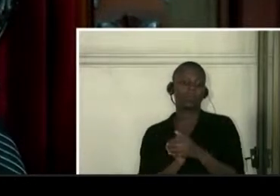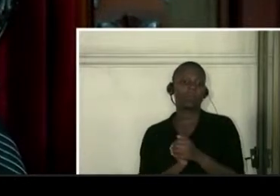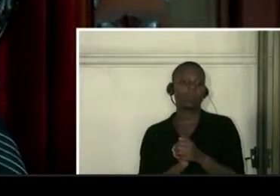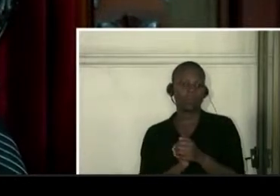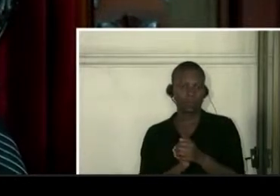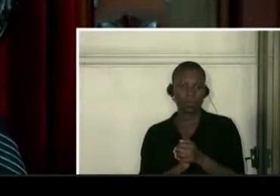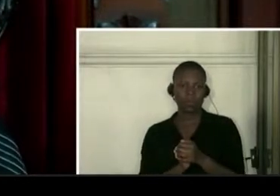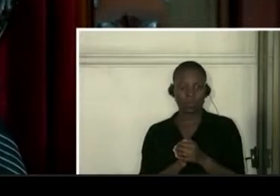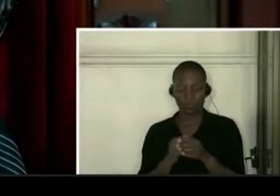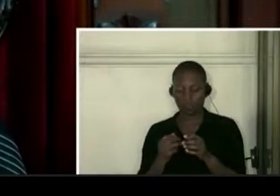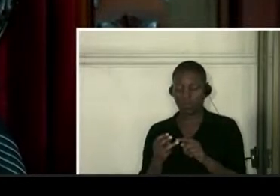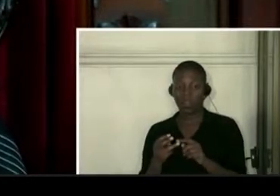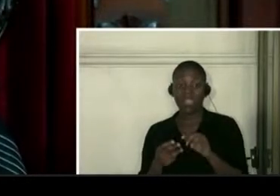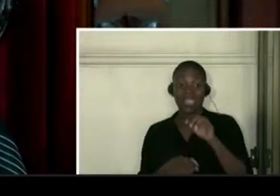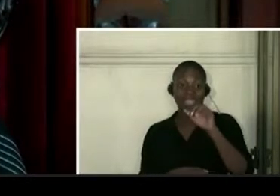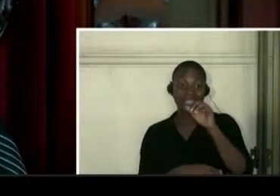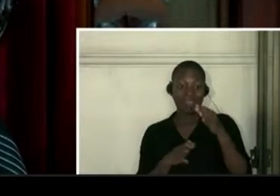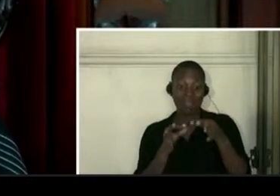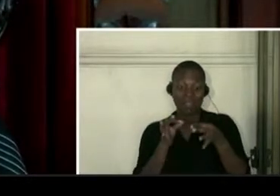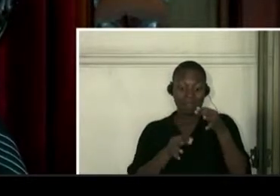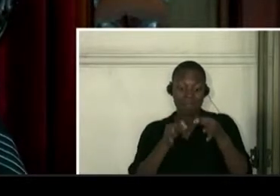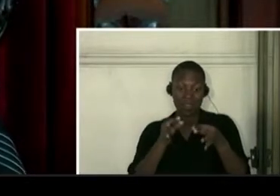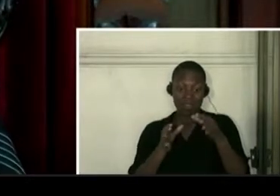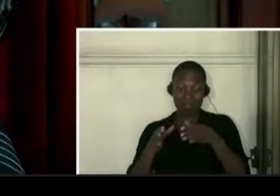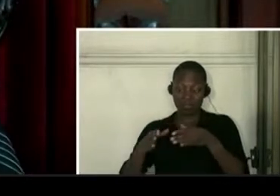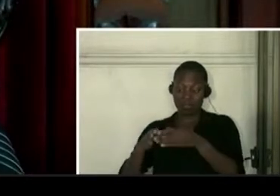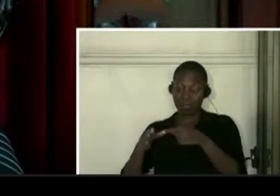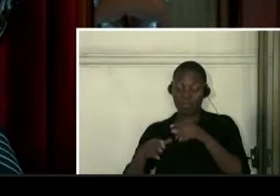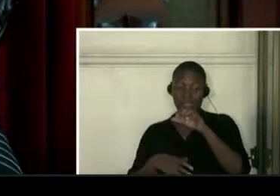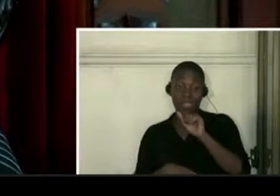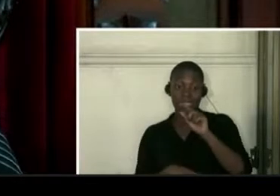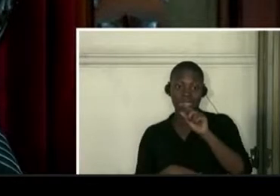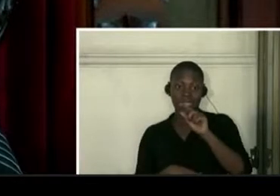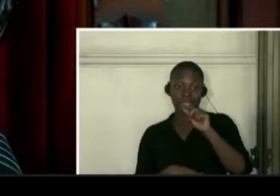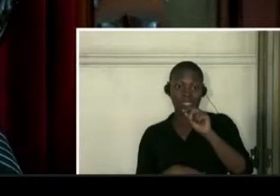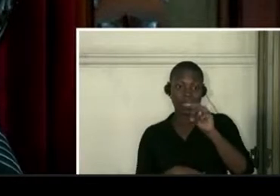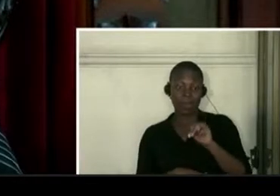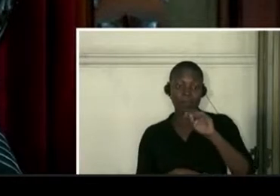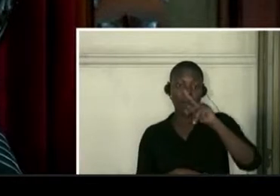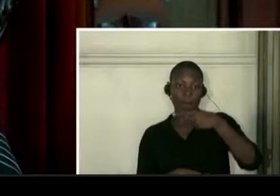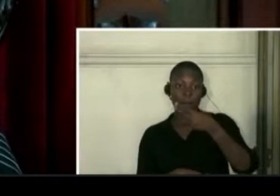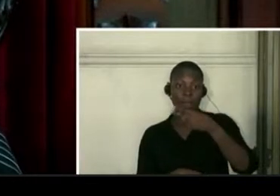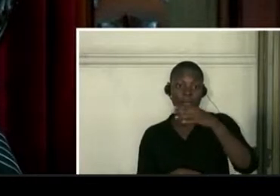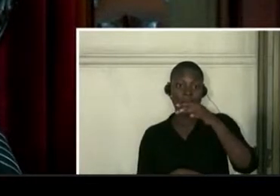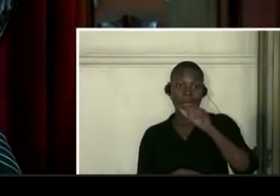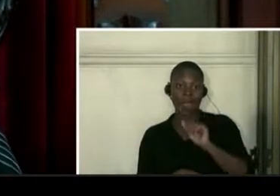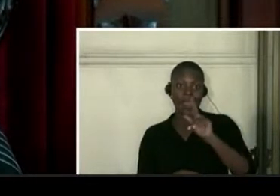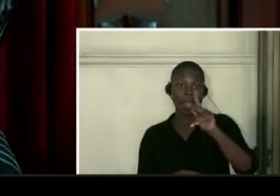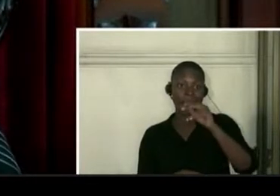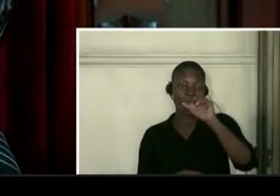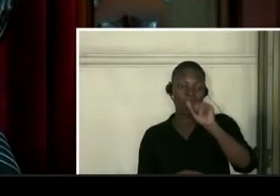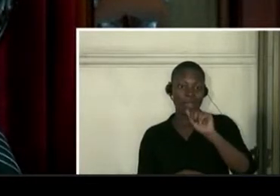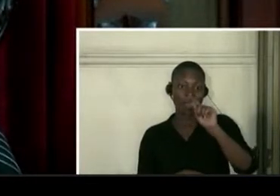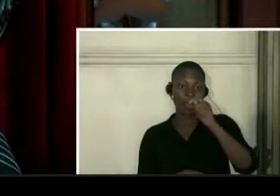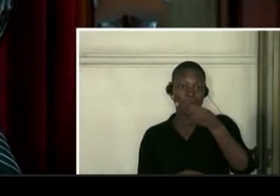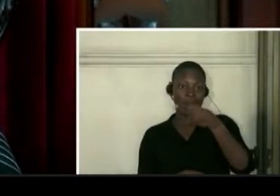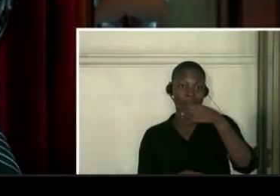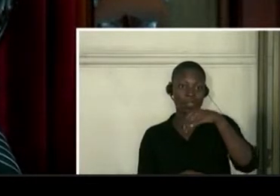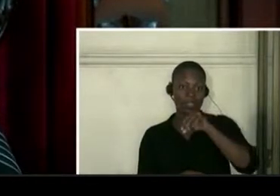a member of ATM, Honorable M.E. Pakati, who is going to debate for 3 minutes.